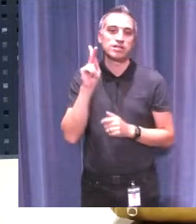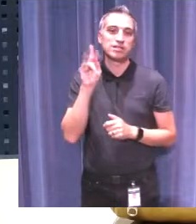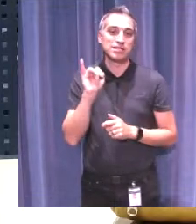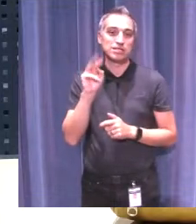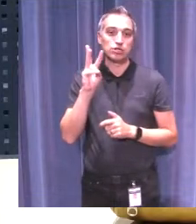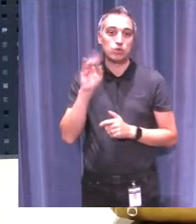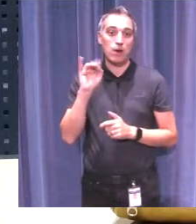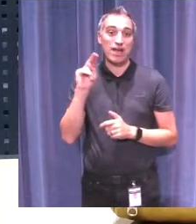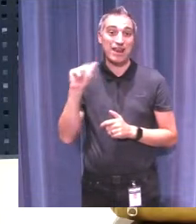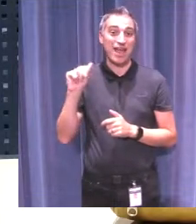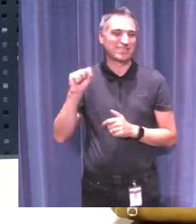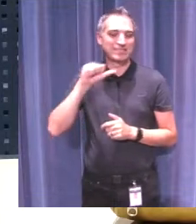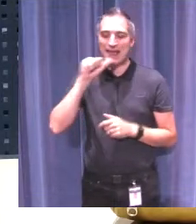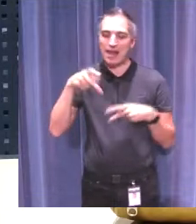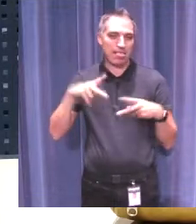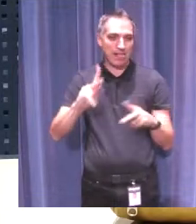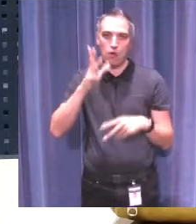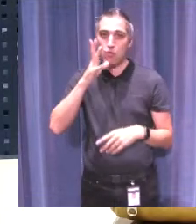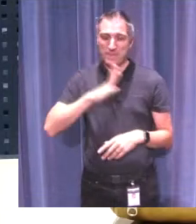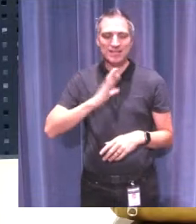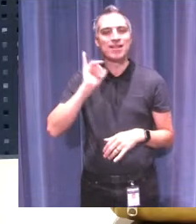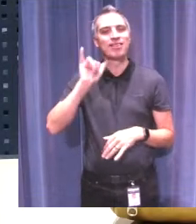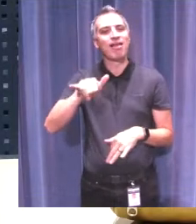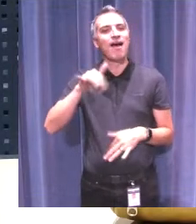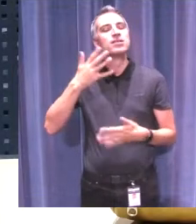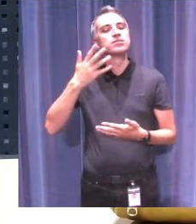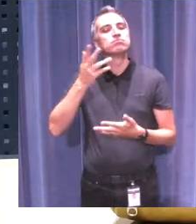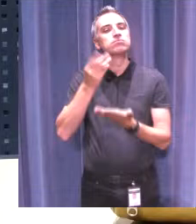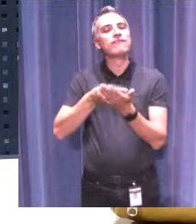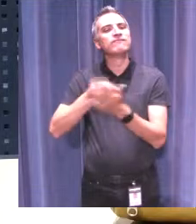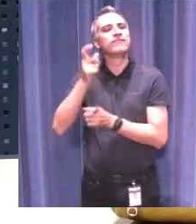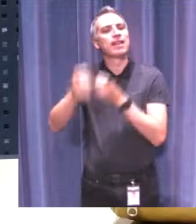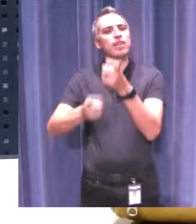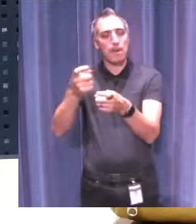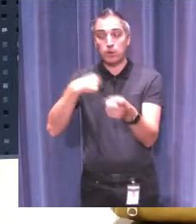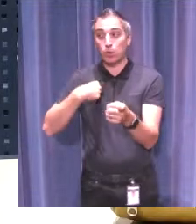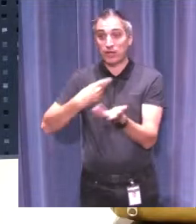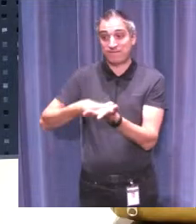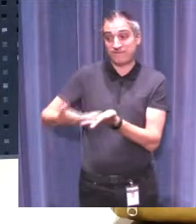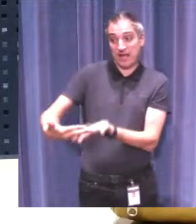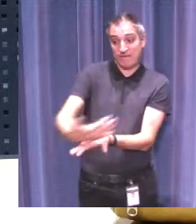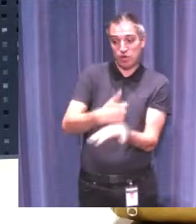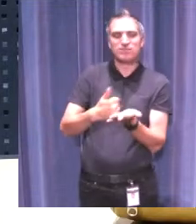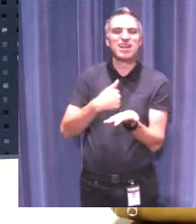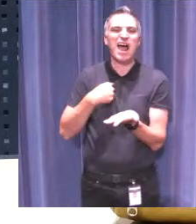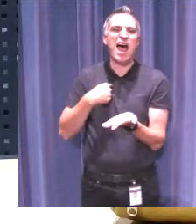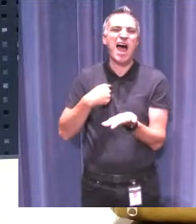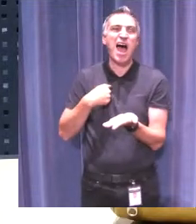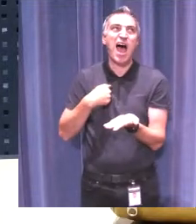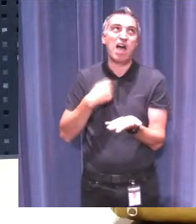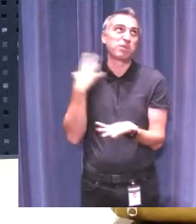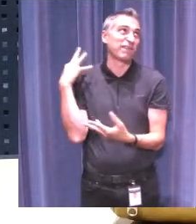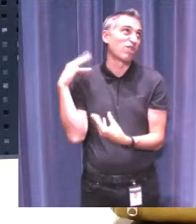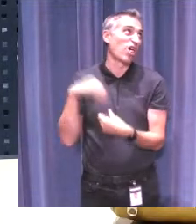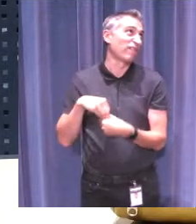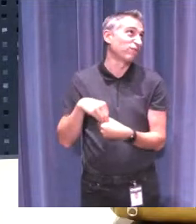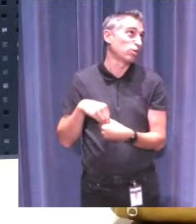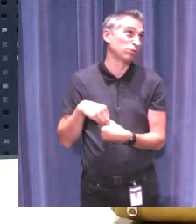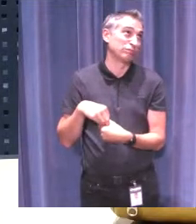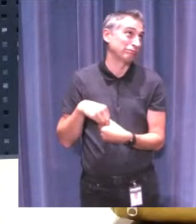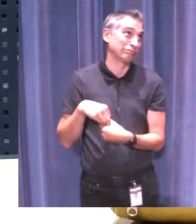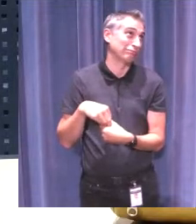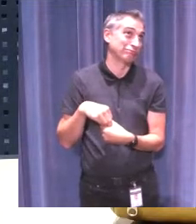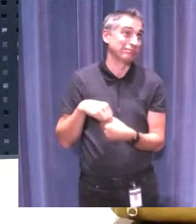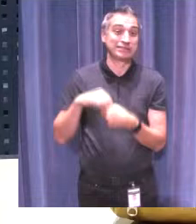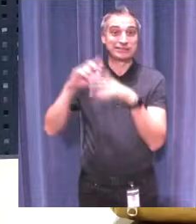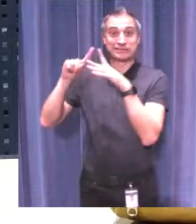women in. It's philanthropic, where we've raised money. I've been involved from very